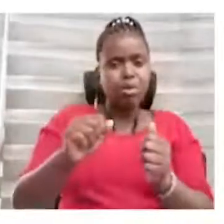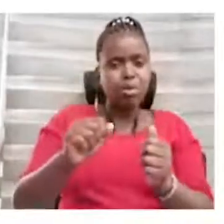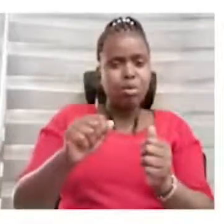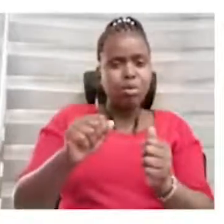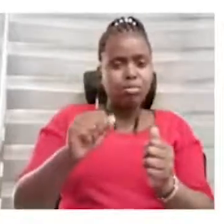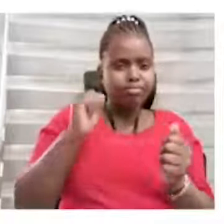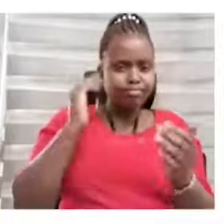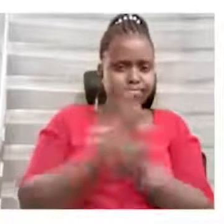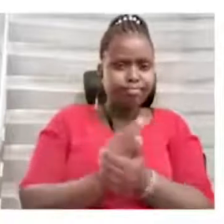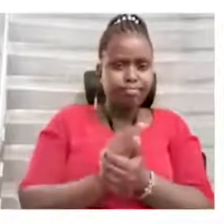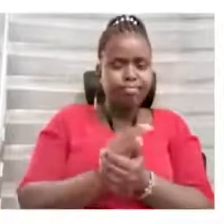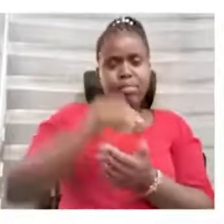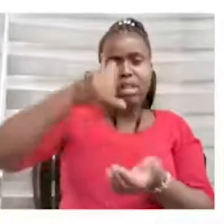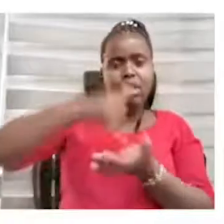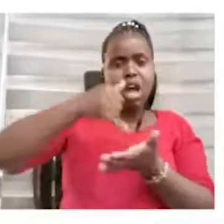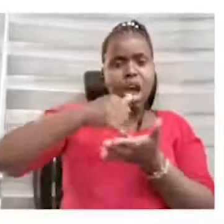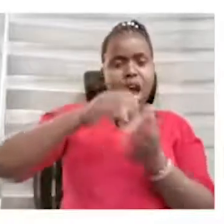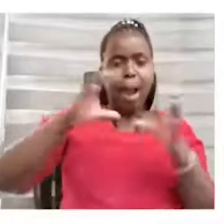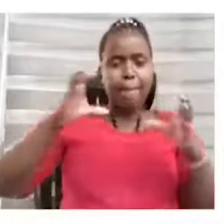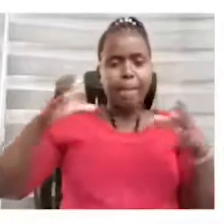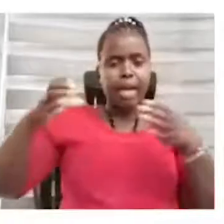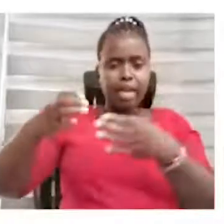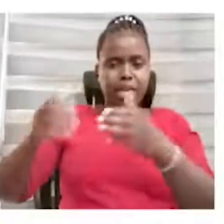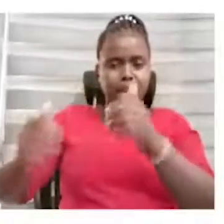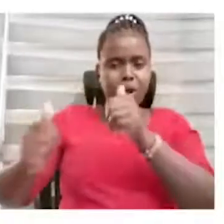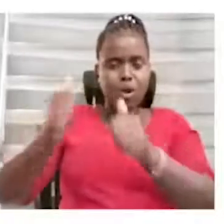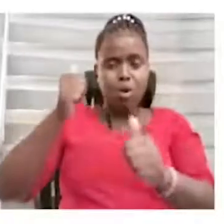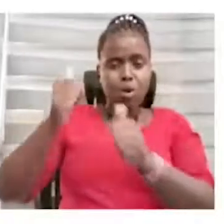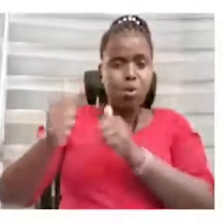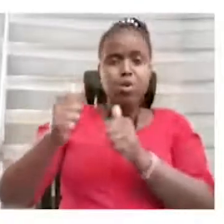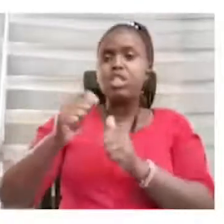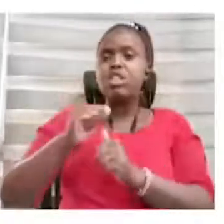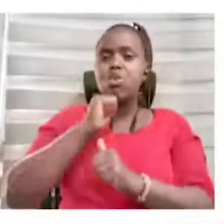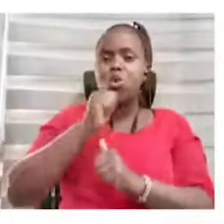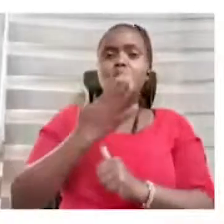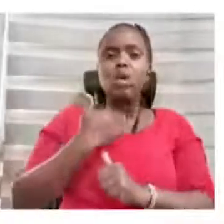an inclusive company that aims to leave no one behind.